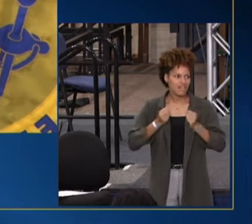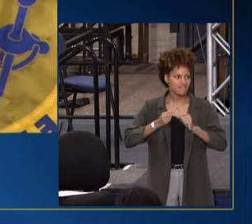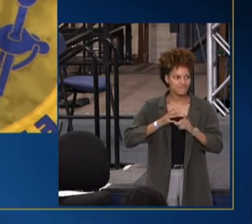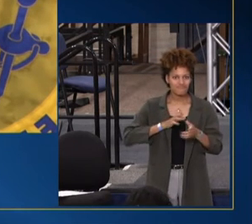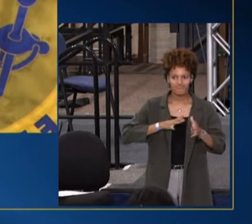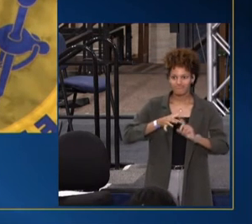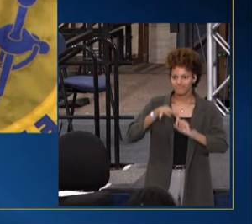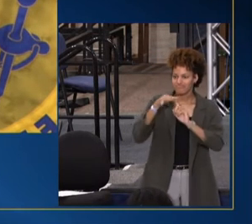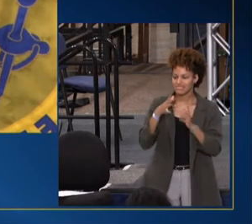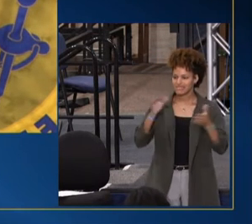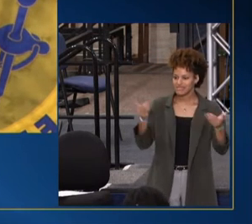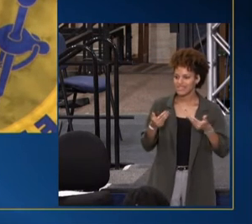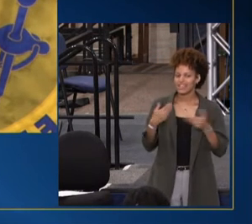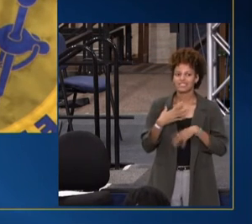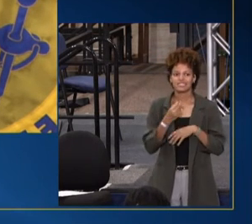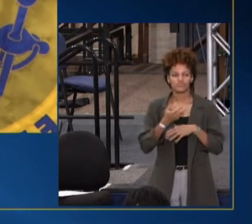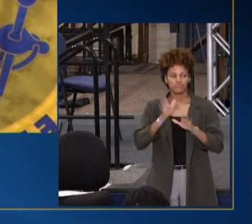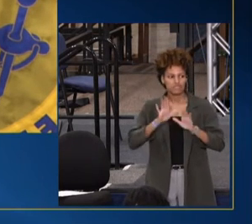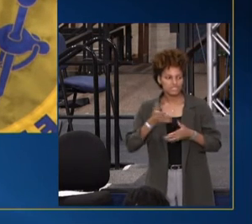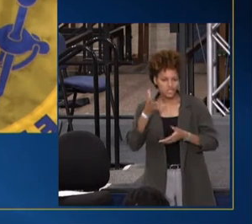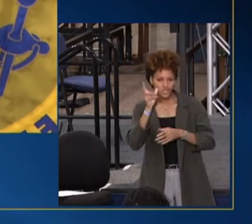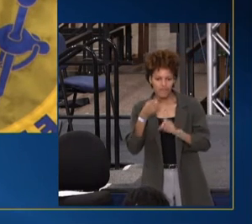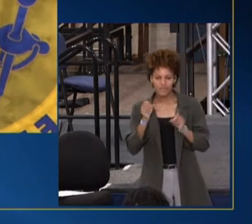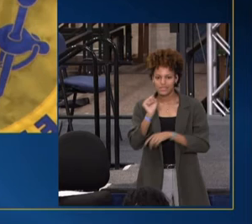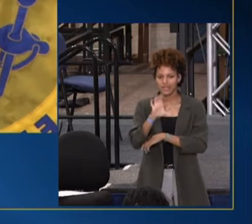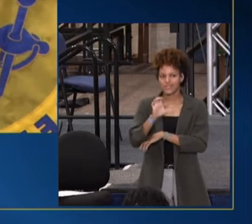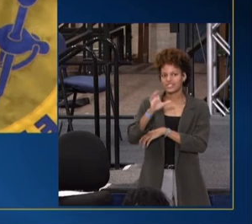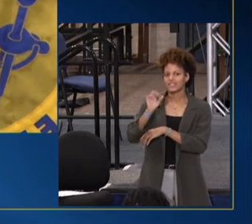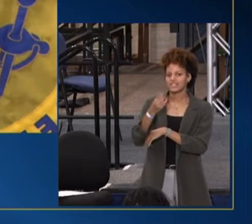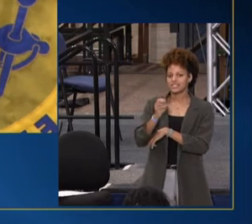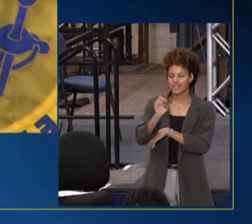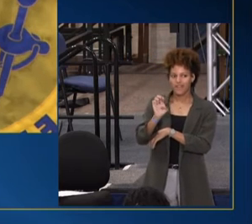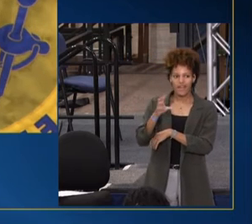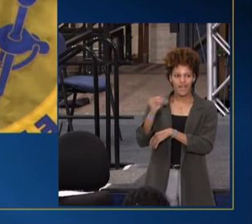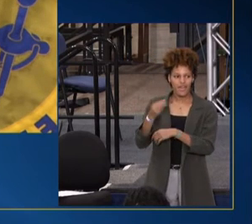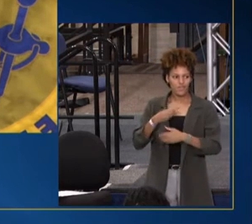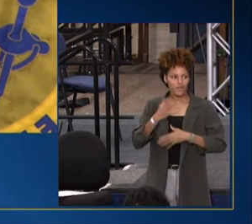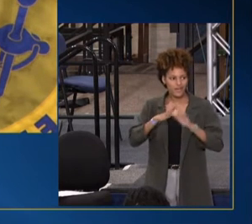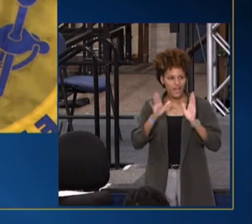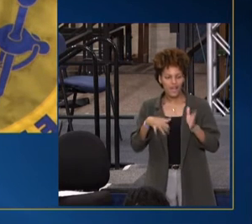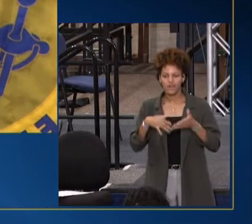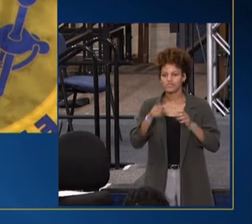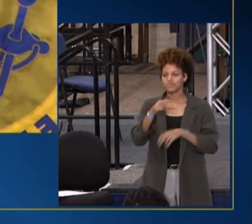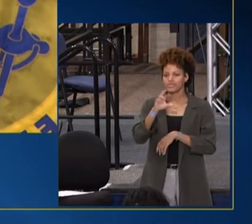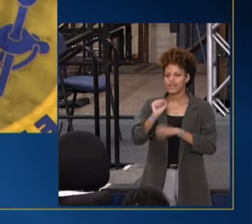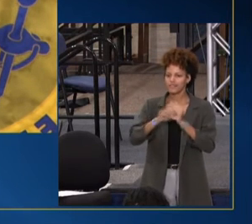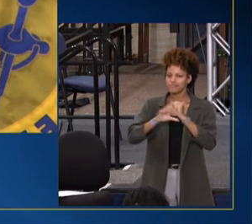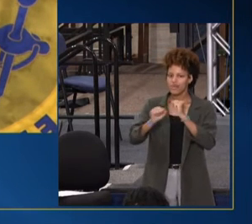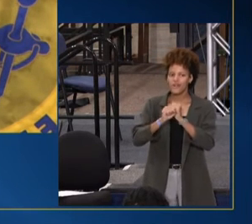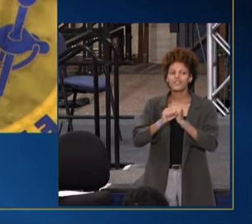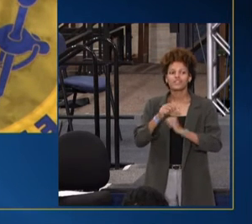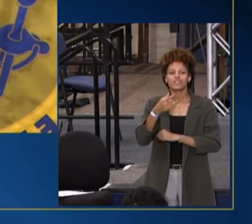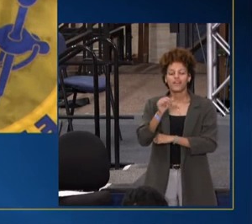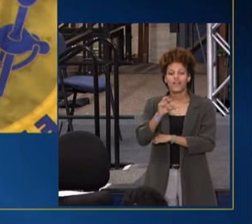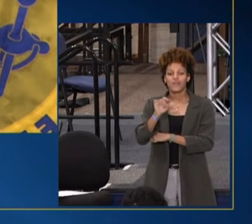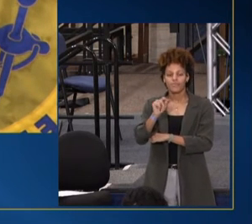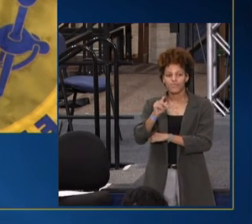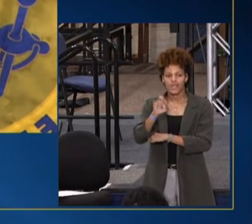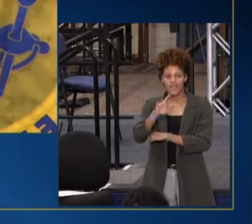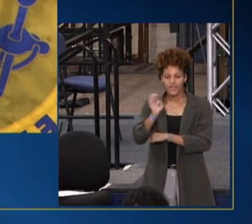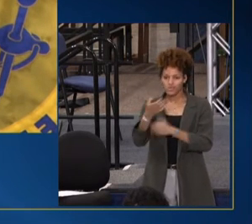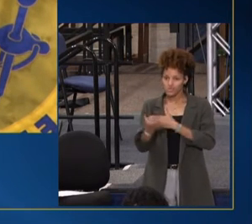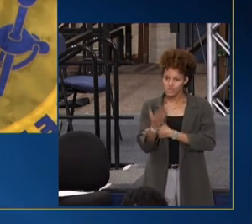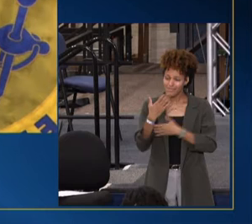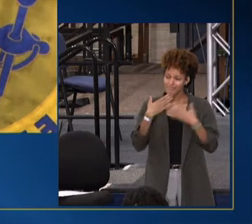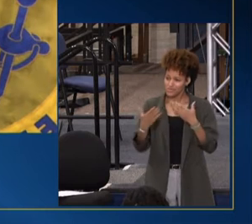it was great to hear, of course, from Secretary Becerra and White House Press Secretary Karine Jean-Pierre earlier this morning. So thank you for that